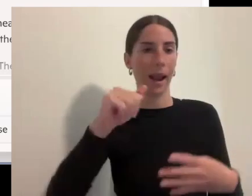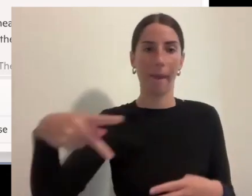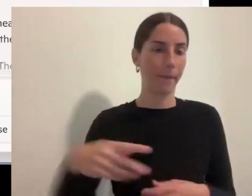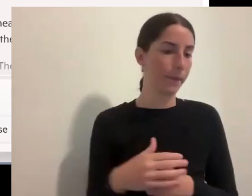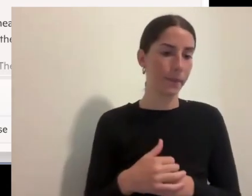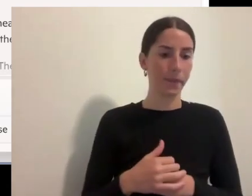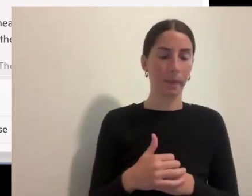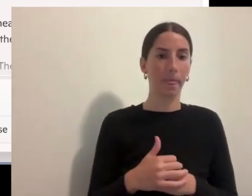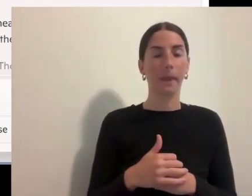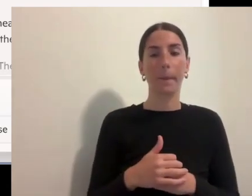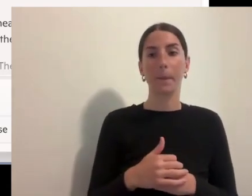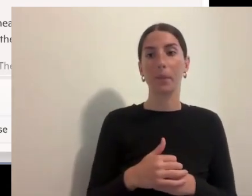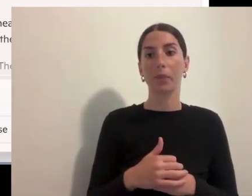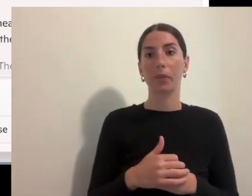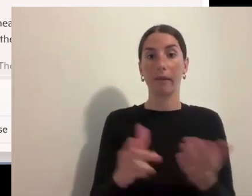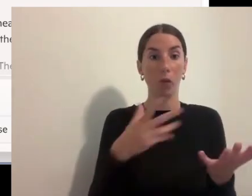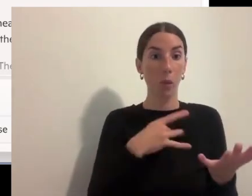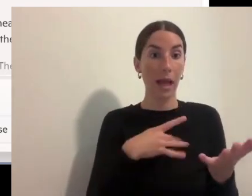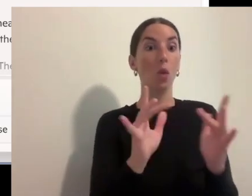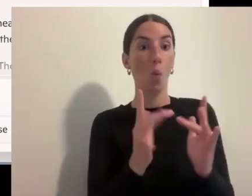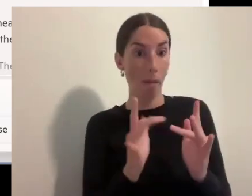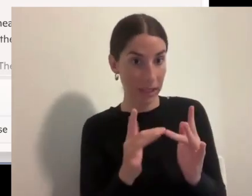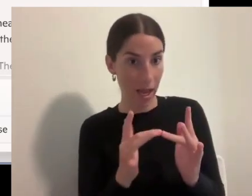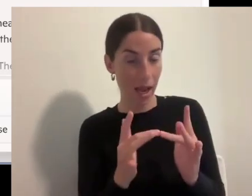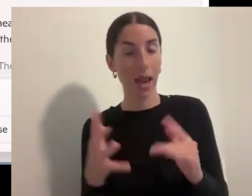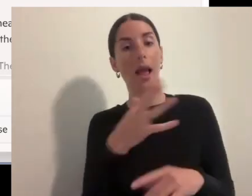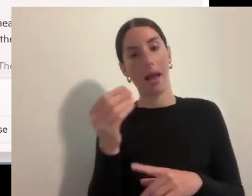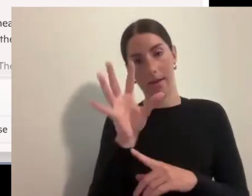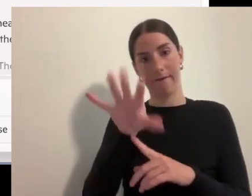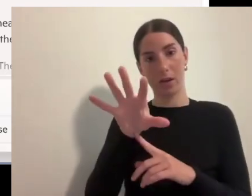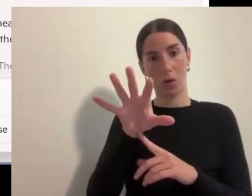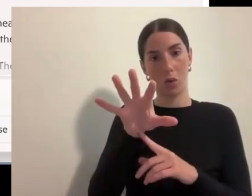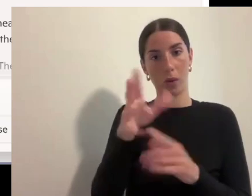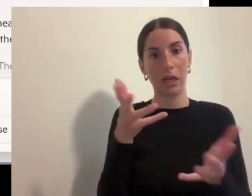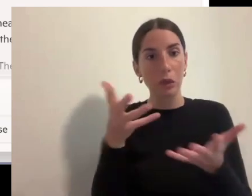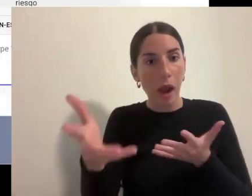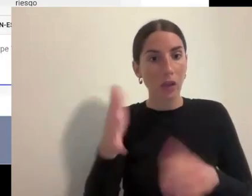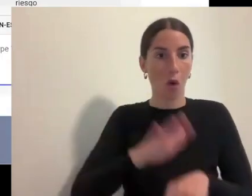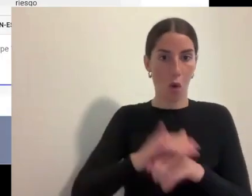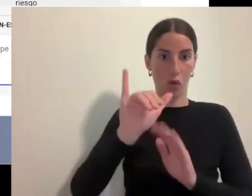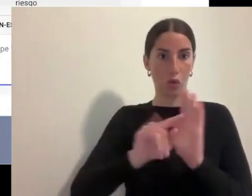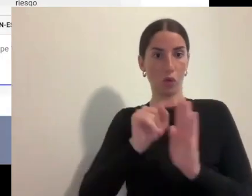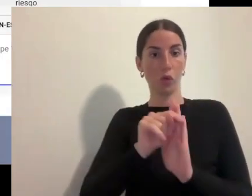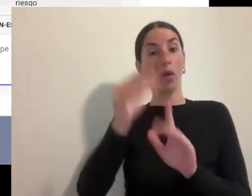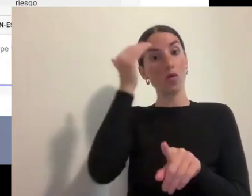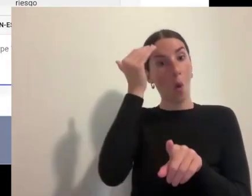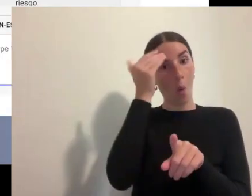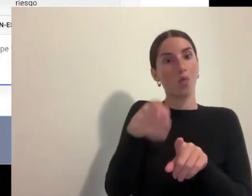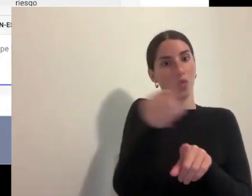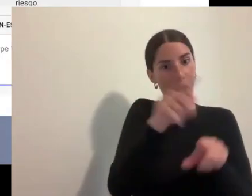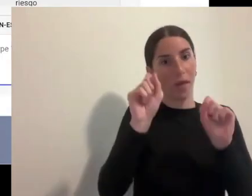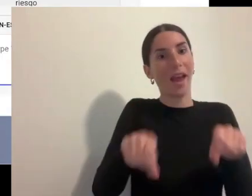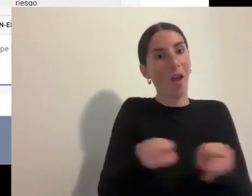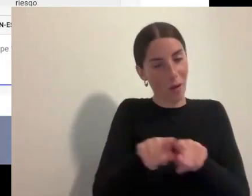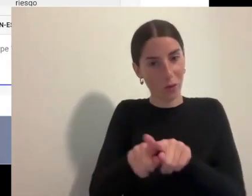if we're liking the website and video interaction on YouTube, please know that you can also interact